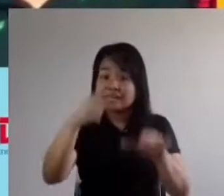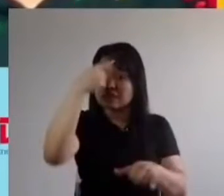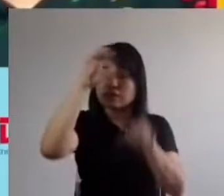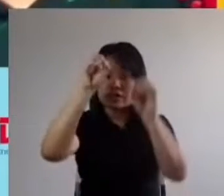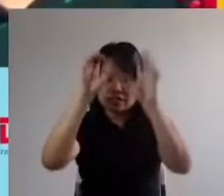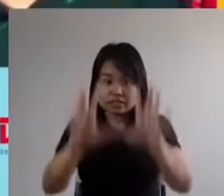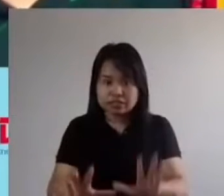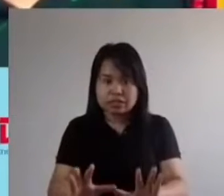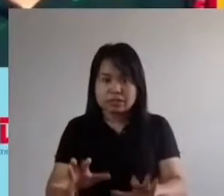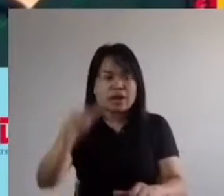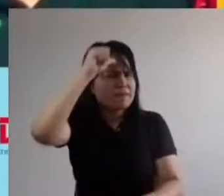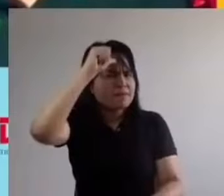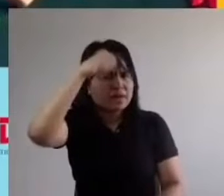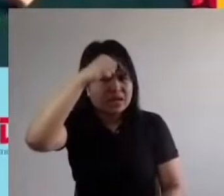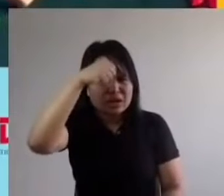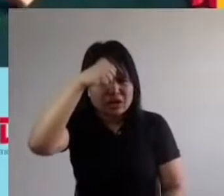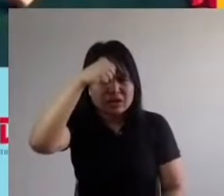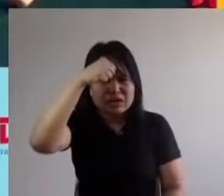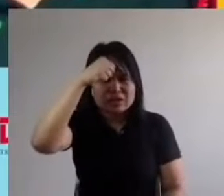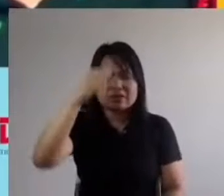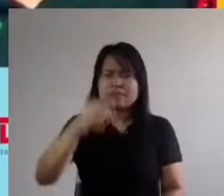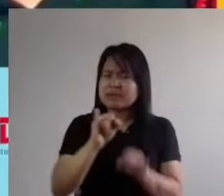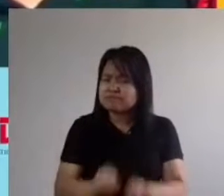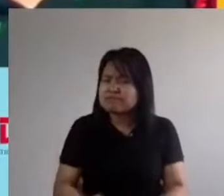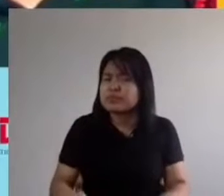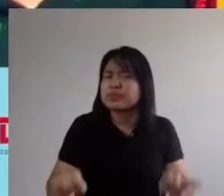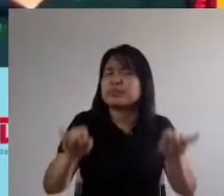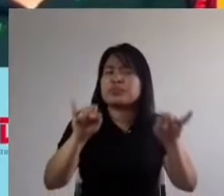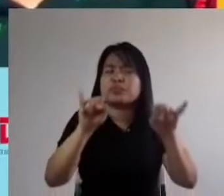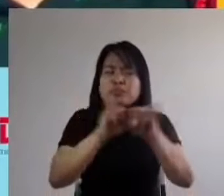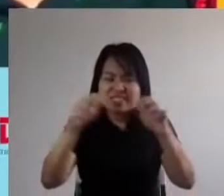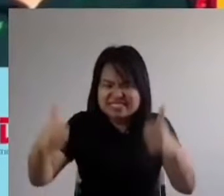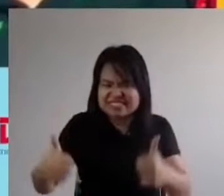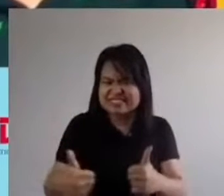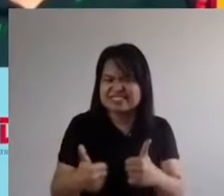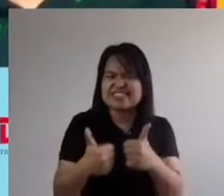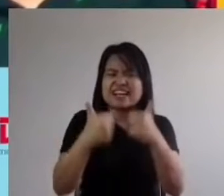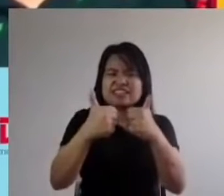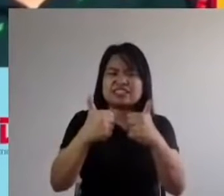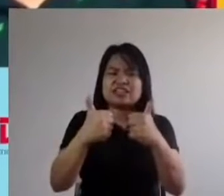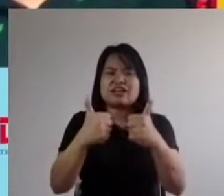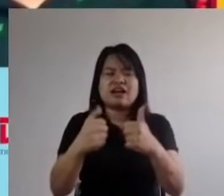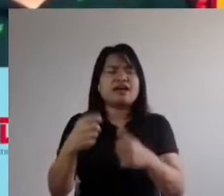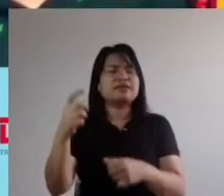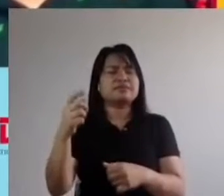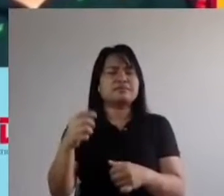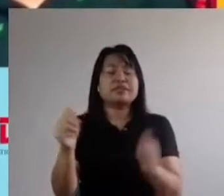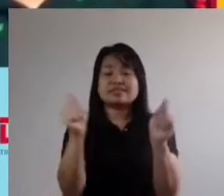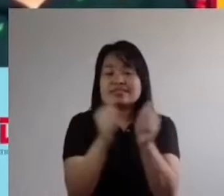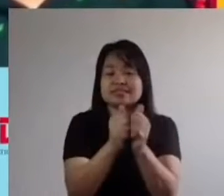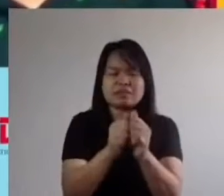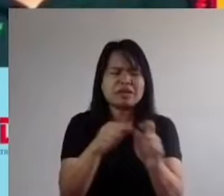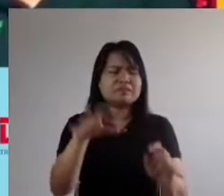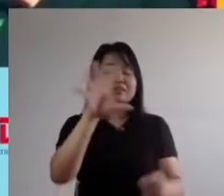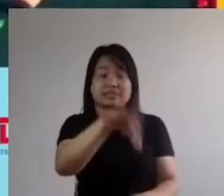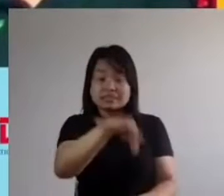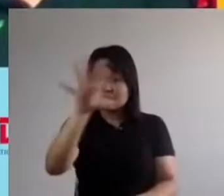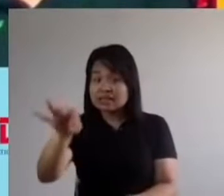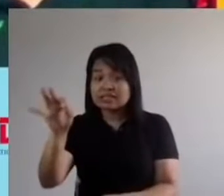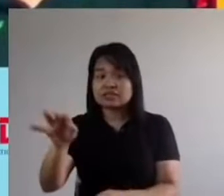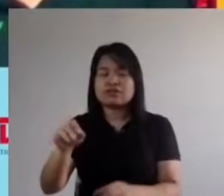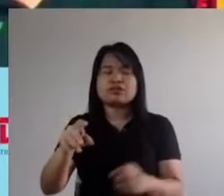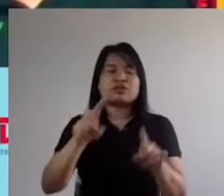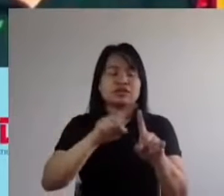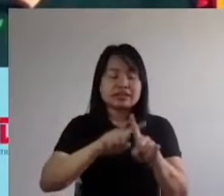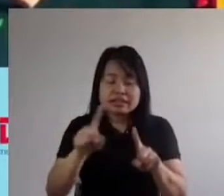that the distinct context and challenges were considered in the selection of indicators for each year. That